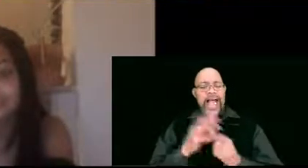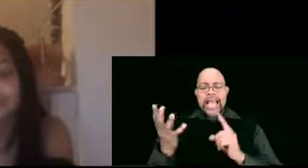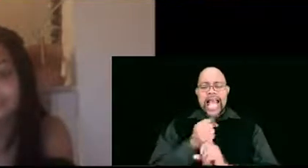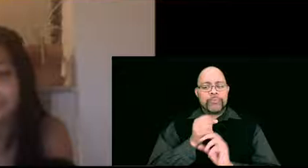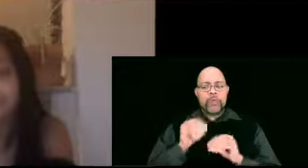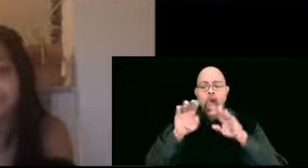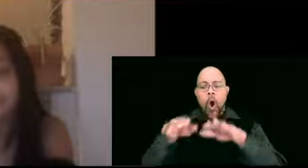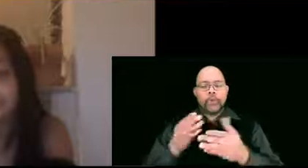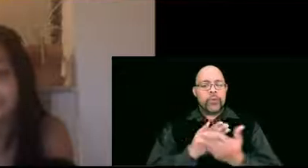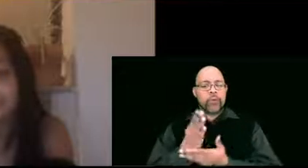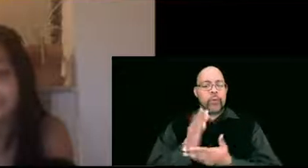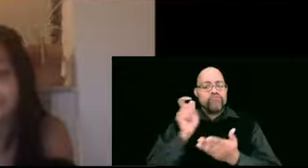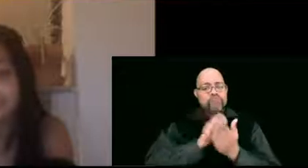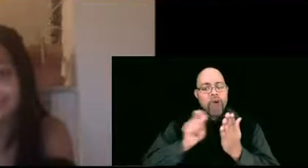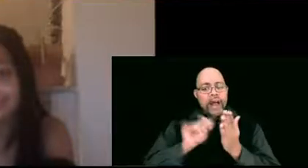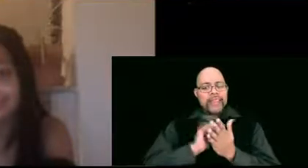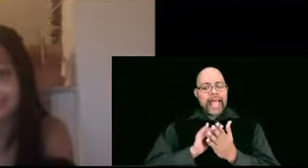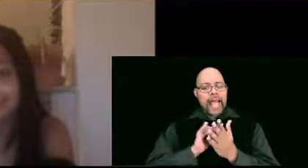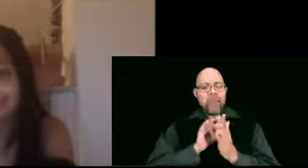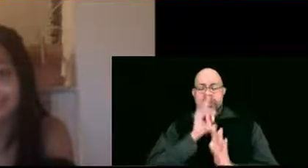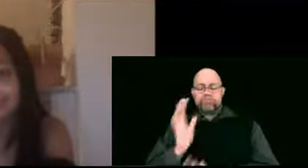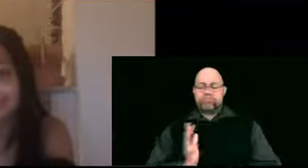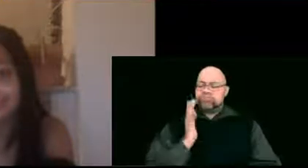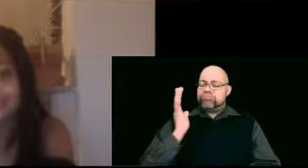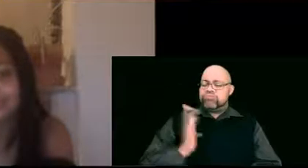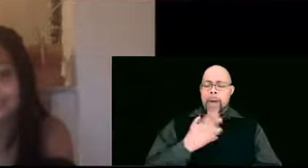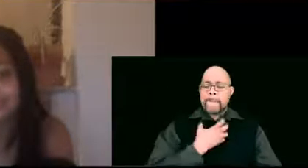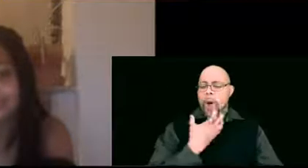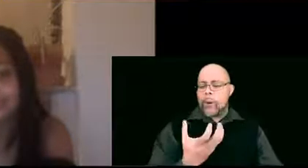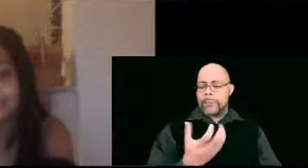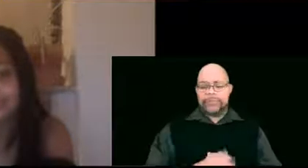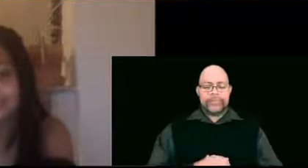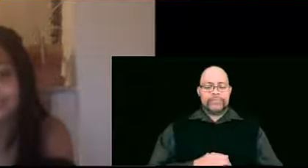really like capture the ocean through like writing these eloquent poems.